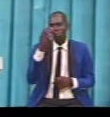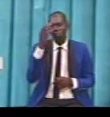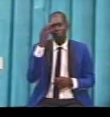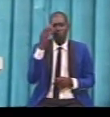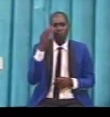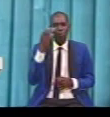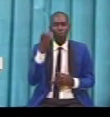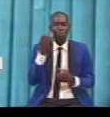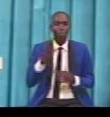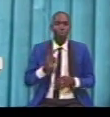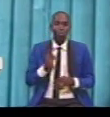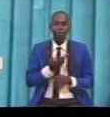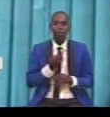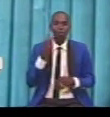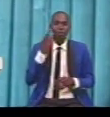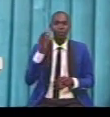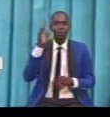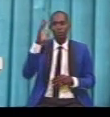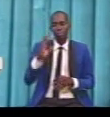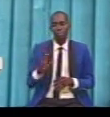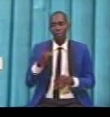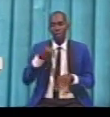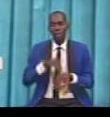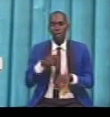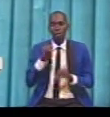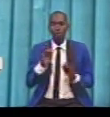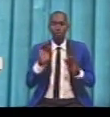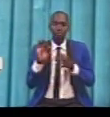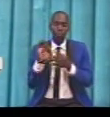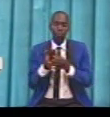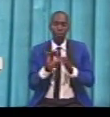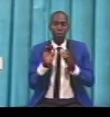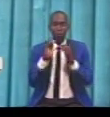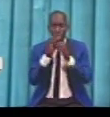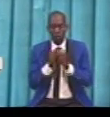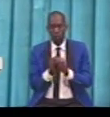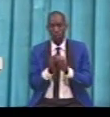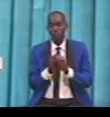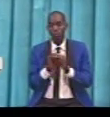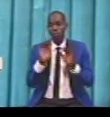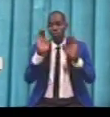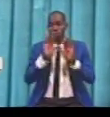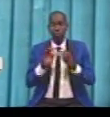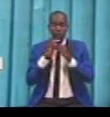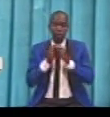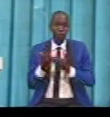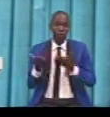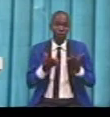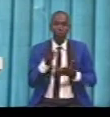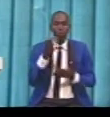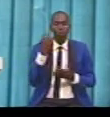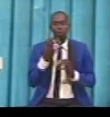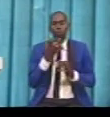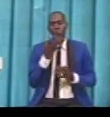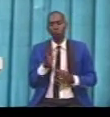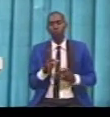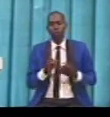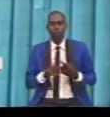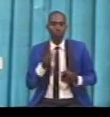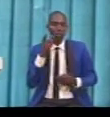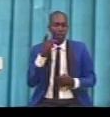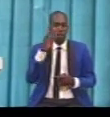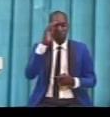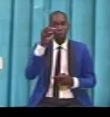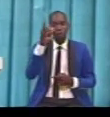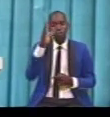combined Sunday worship service. So, after the combined worship service, Sunday worship service, I was privileged to see him. And after he had